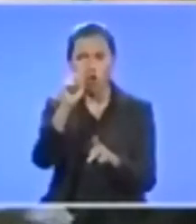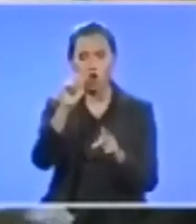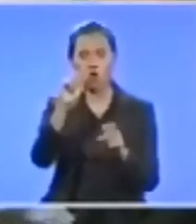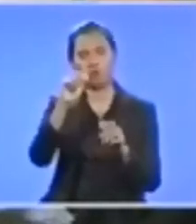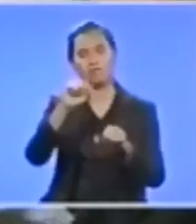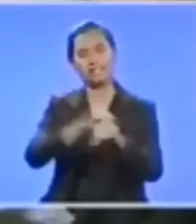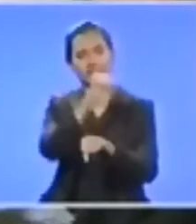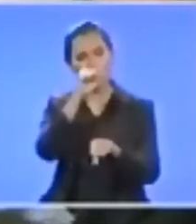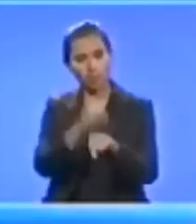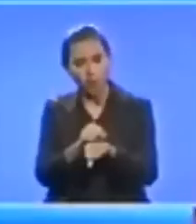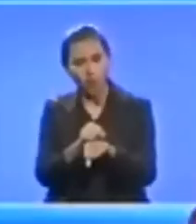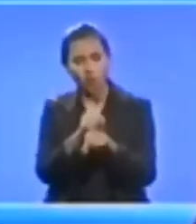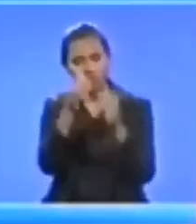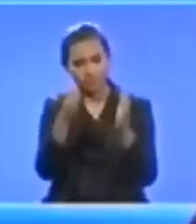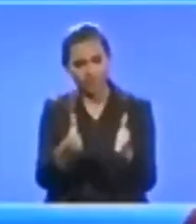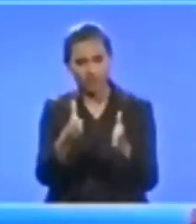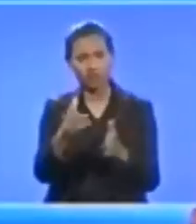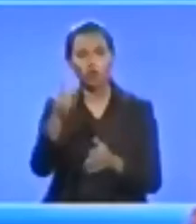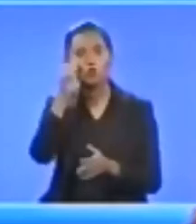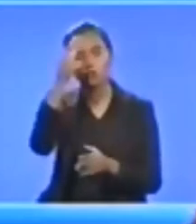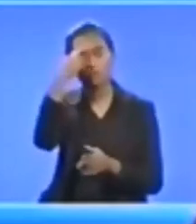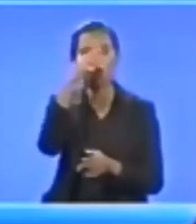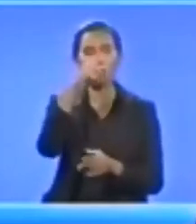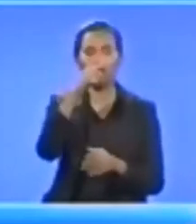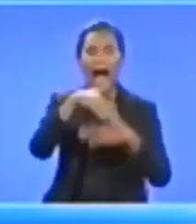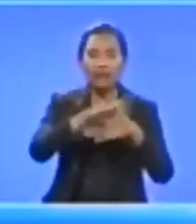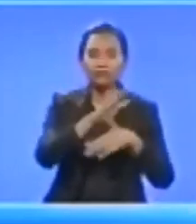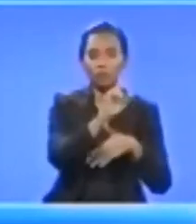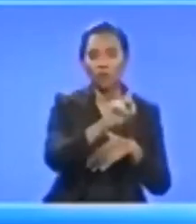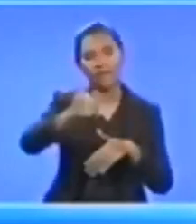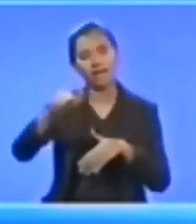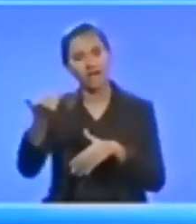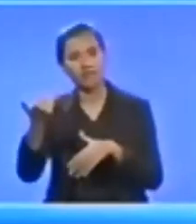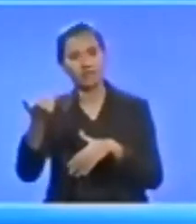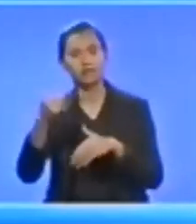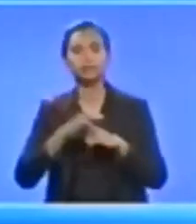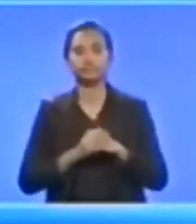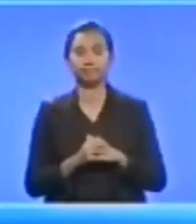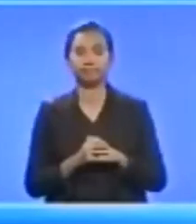powerful individual expression of the values of our nation.